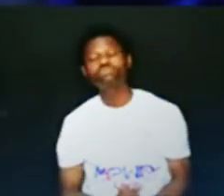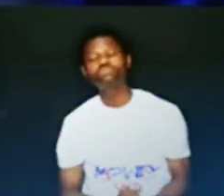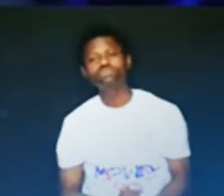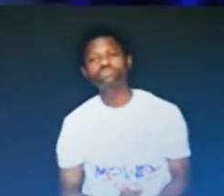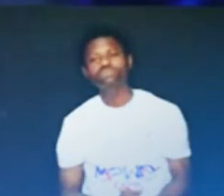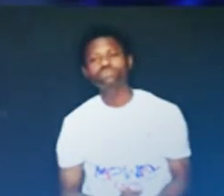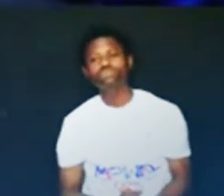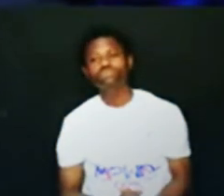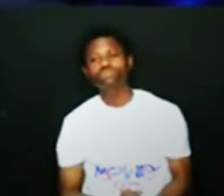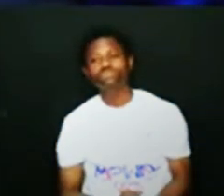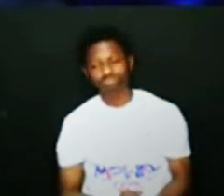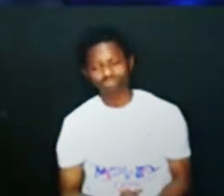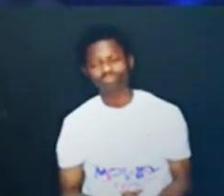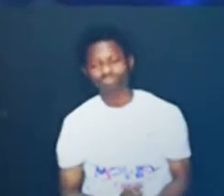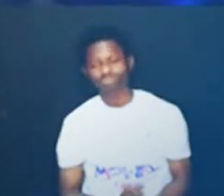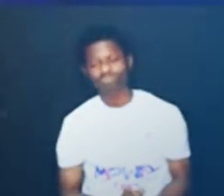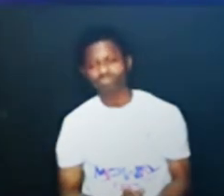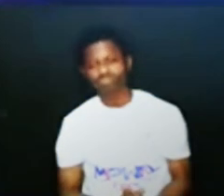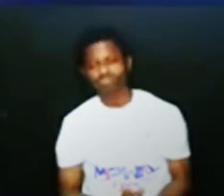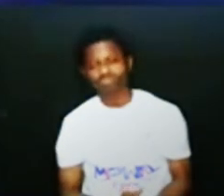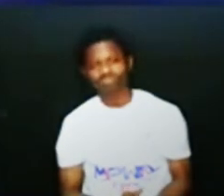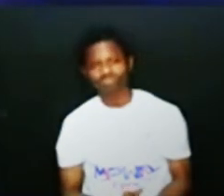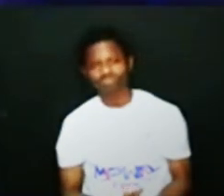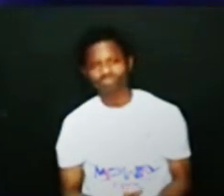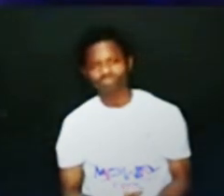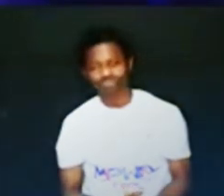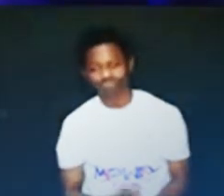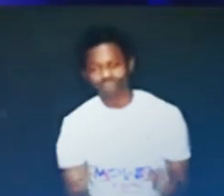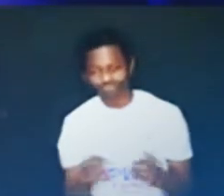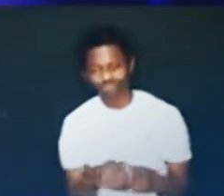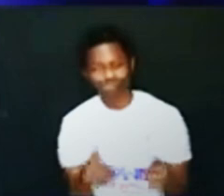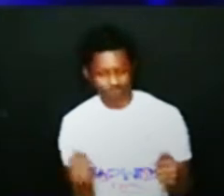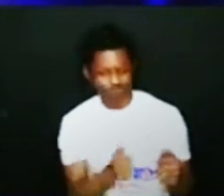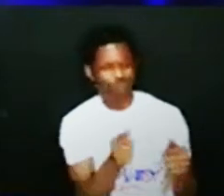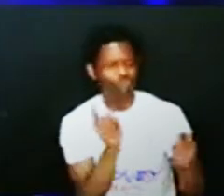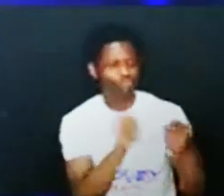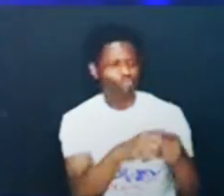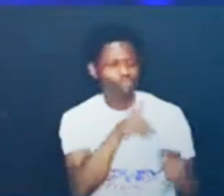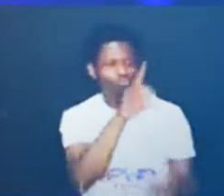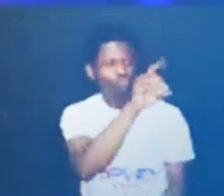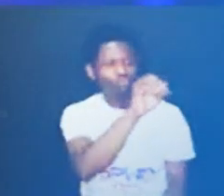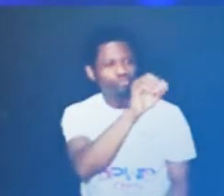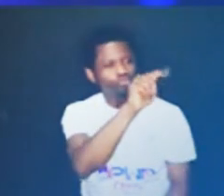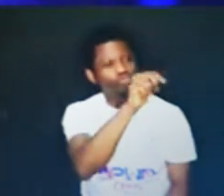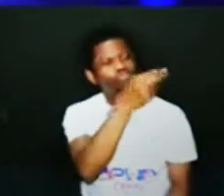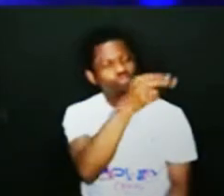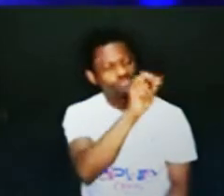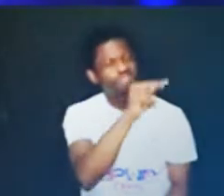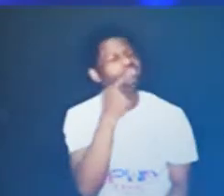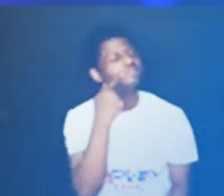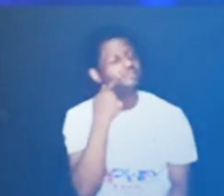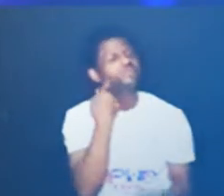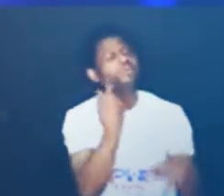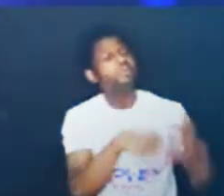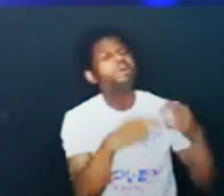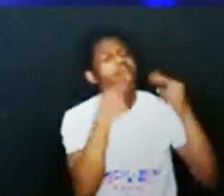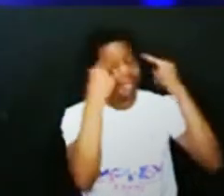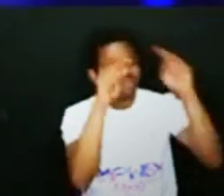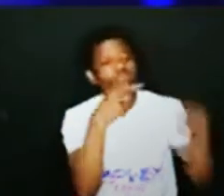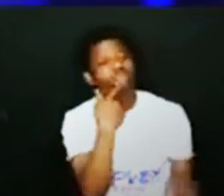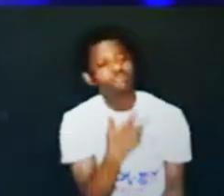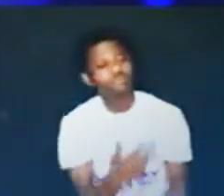won wo Dothan. So let's follow them to Dothan. Let's go and see what is going to happen in Dothan.